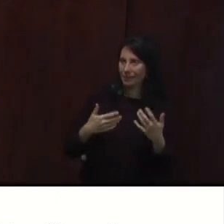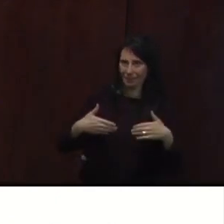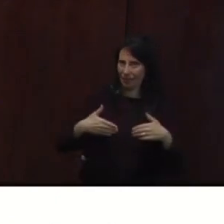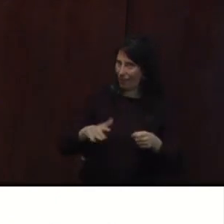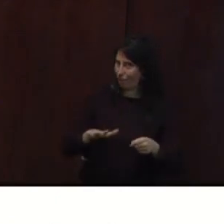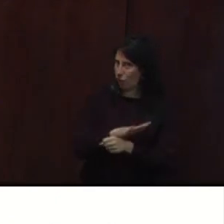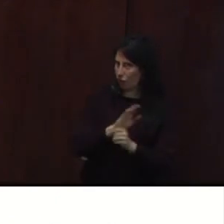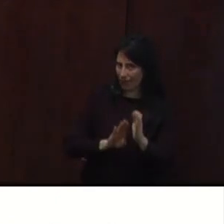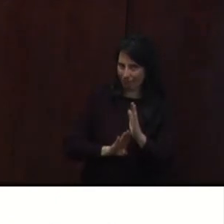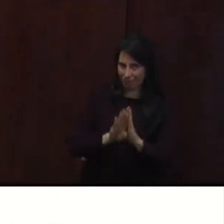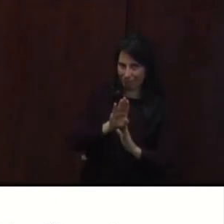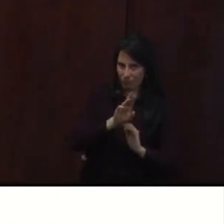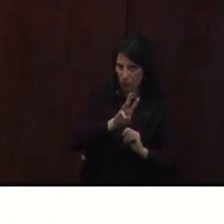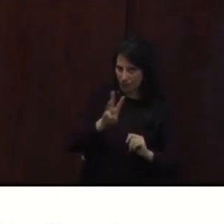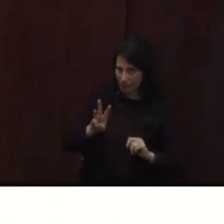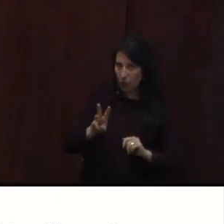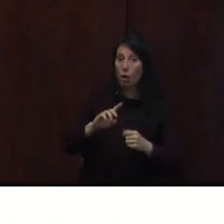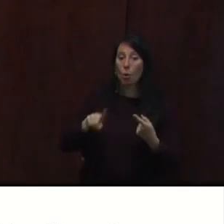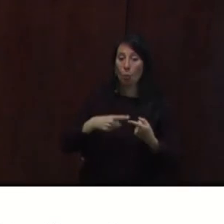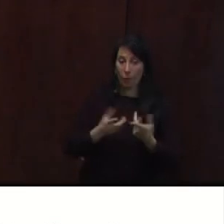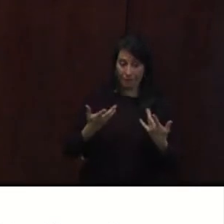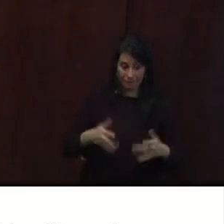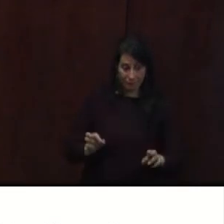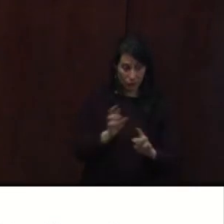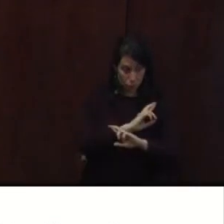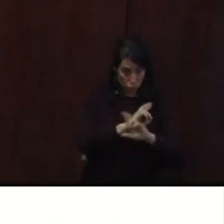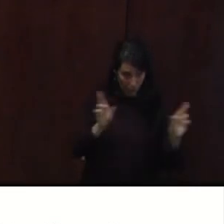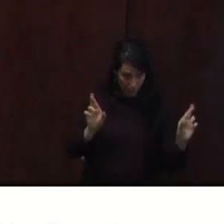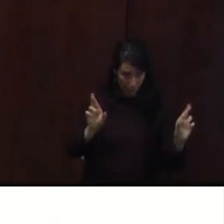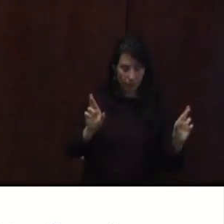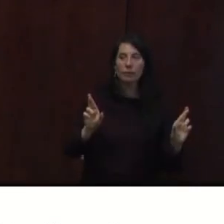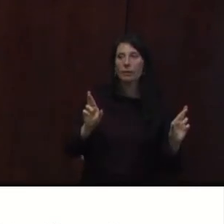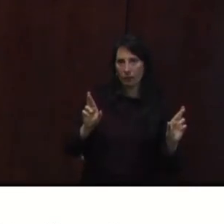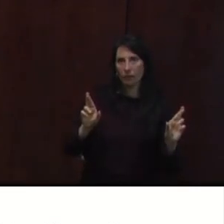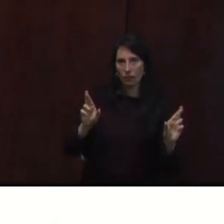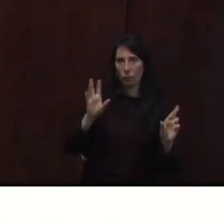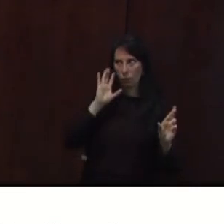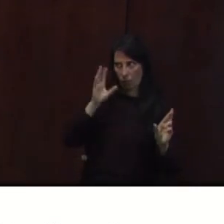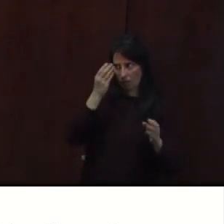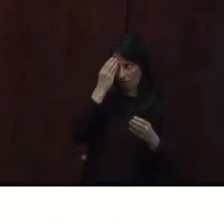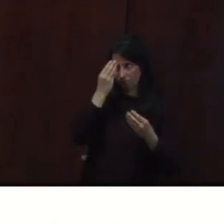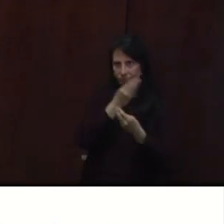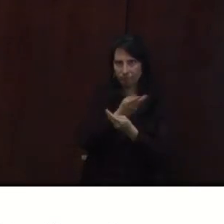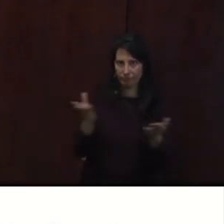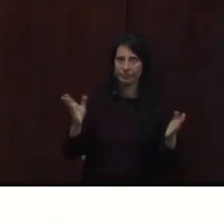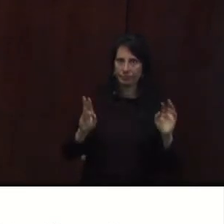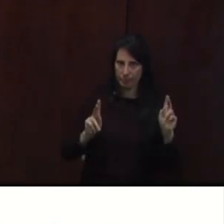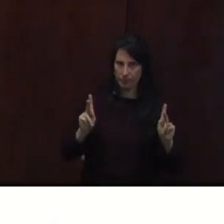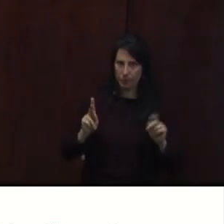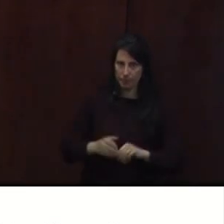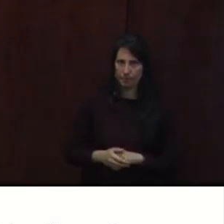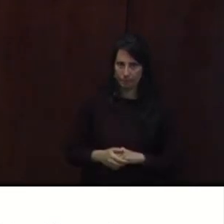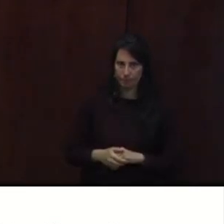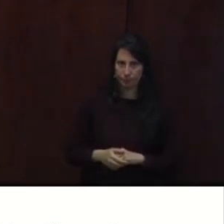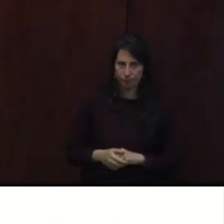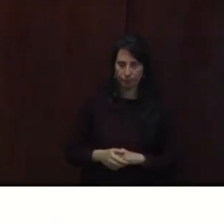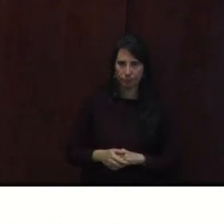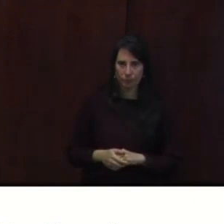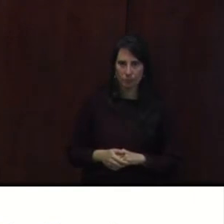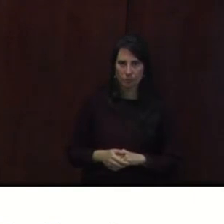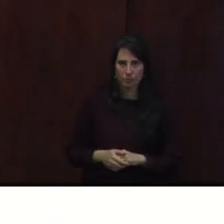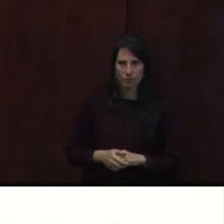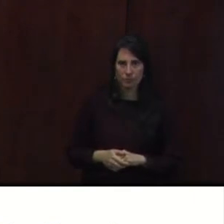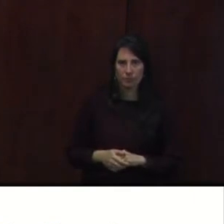see notification coming out when it's ready for folks to be able to call. So vaccine rollout